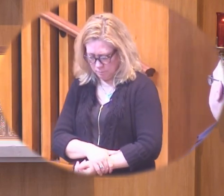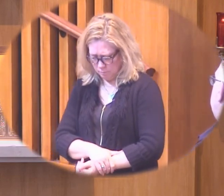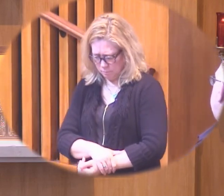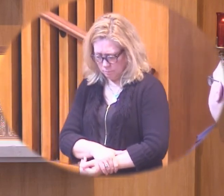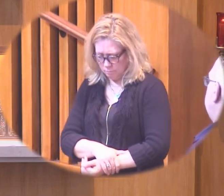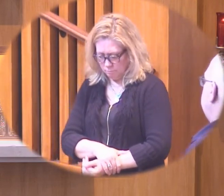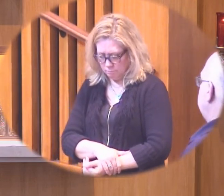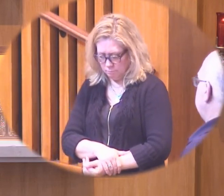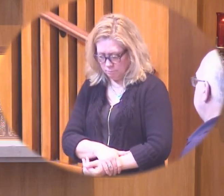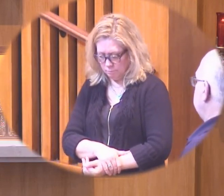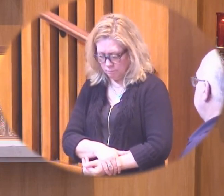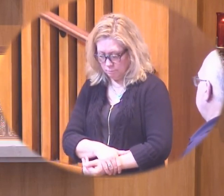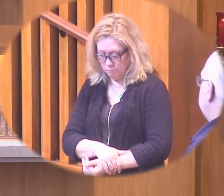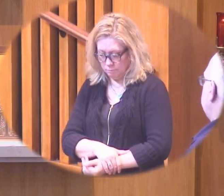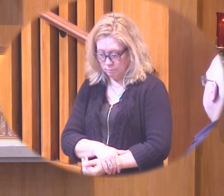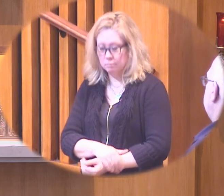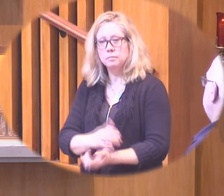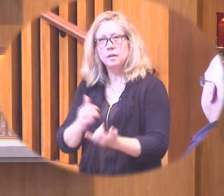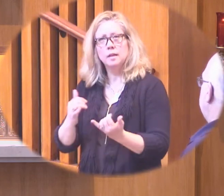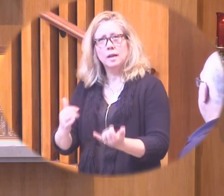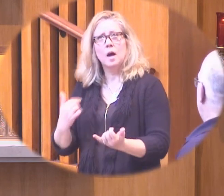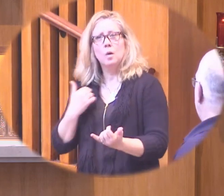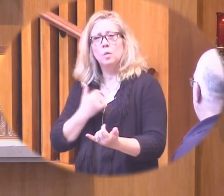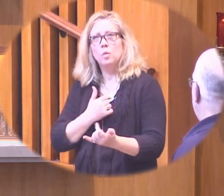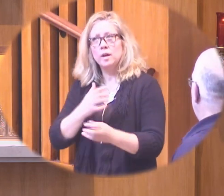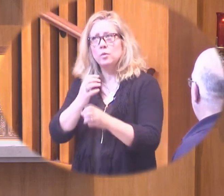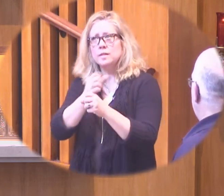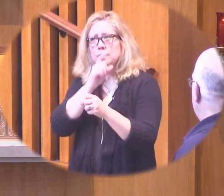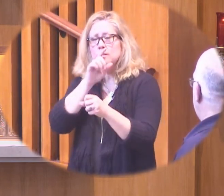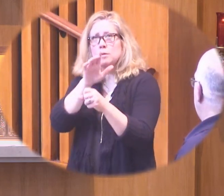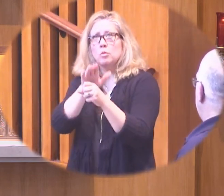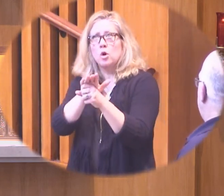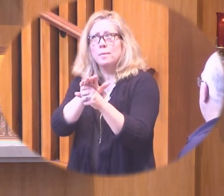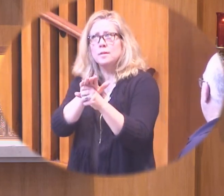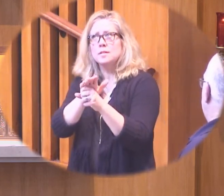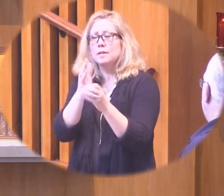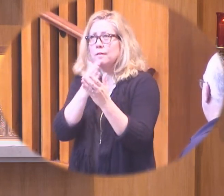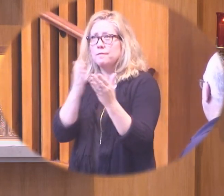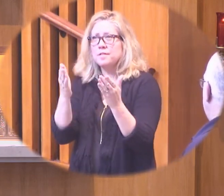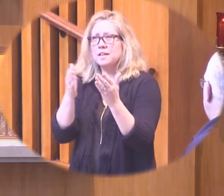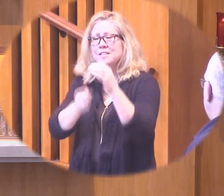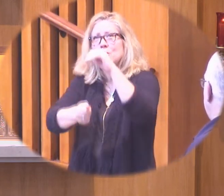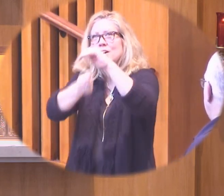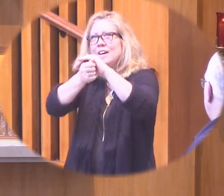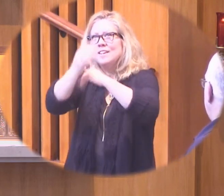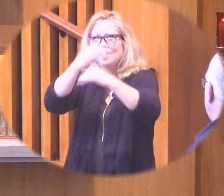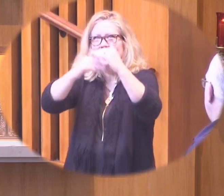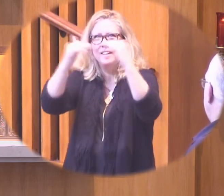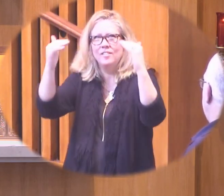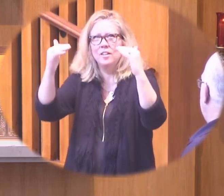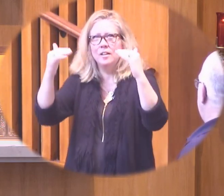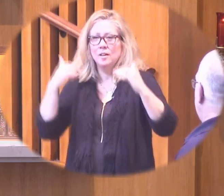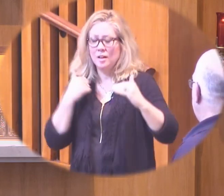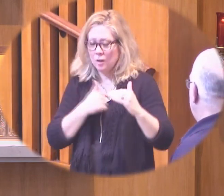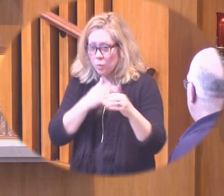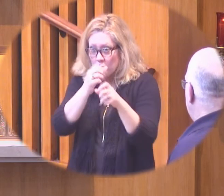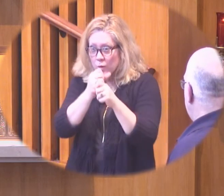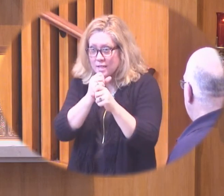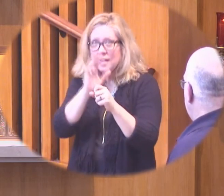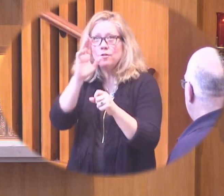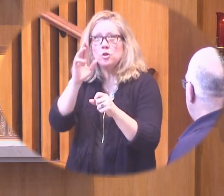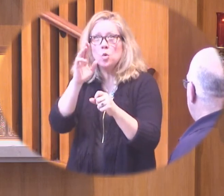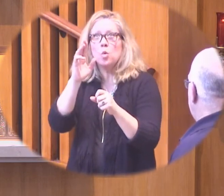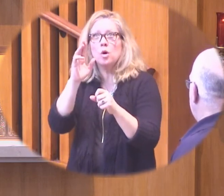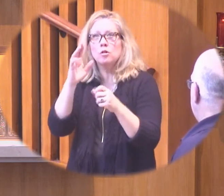As we receive the pledge of things yet hidden in heaven, and are nourished while still here upon this